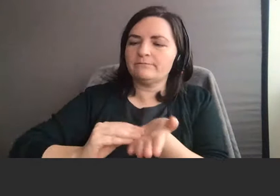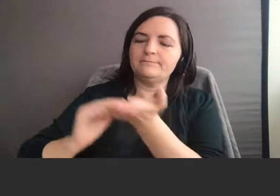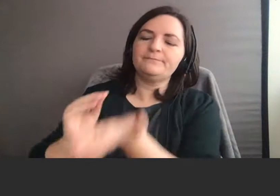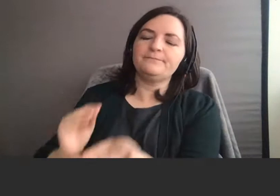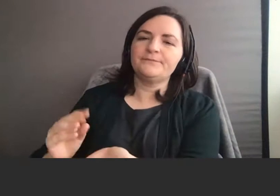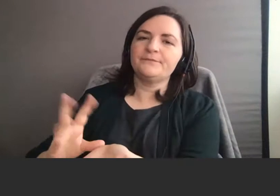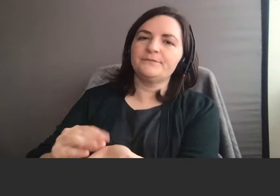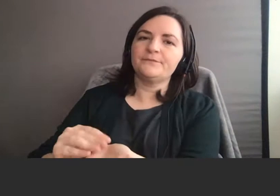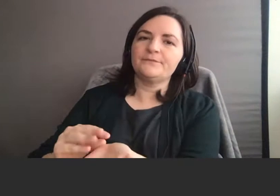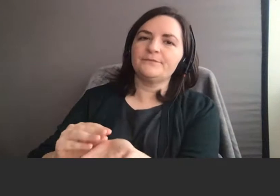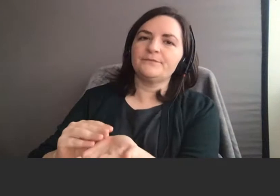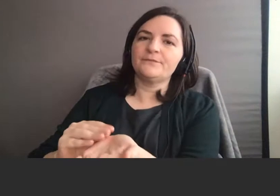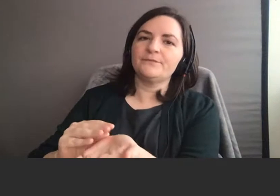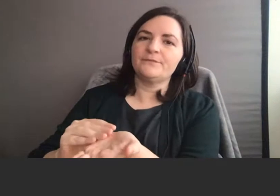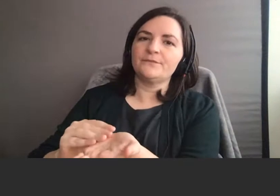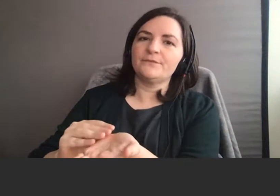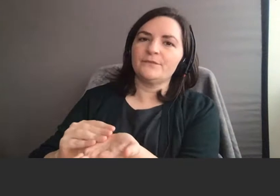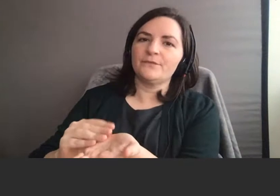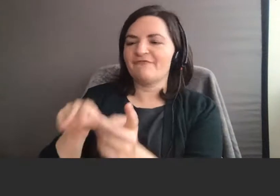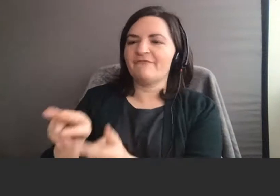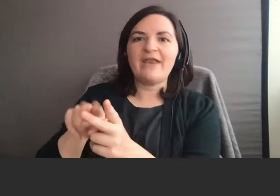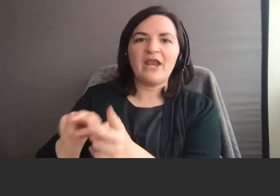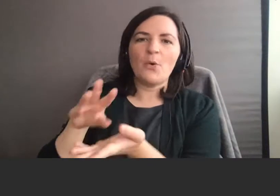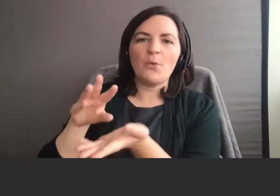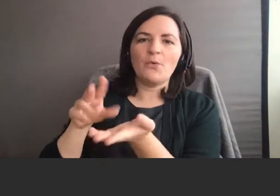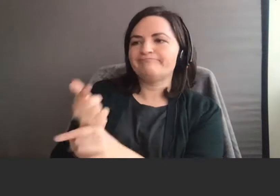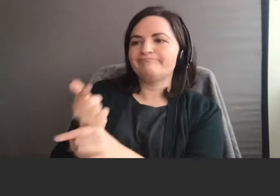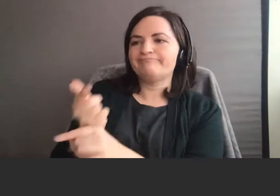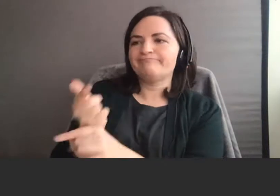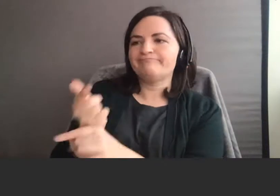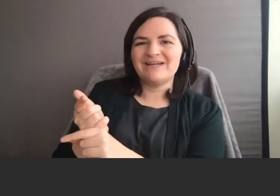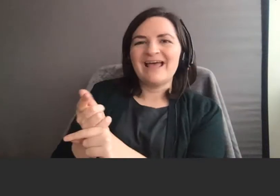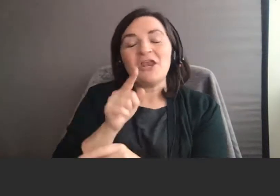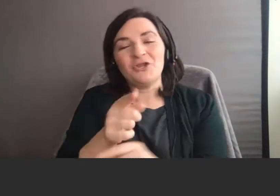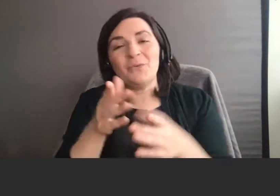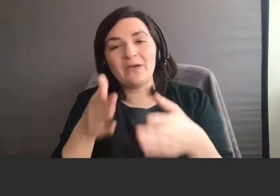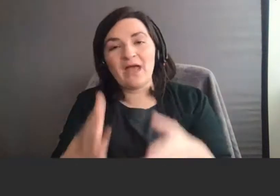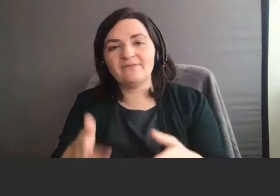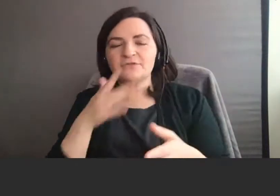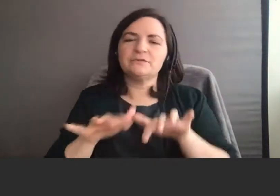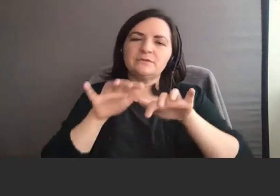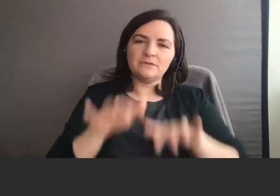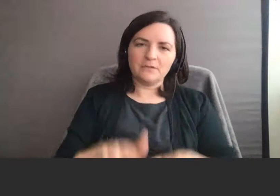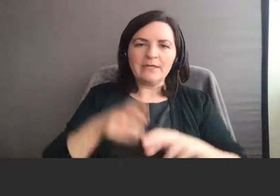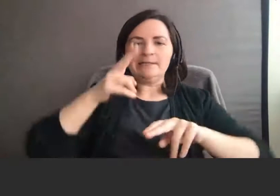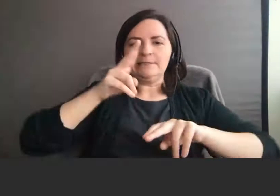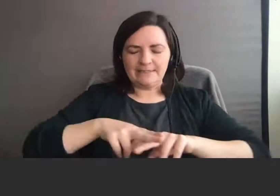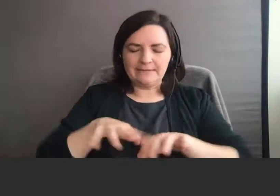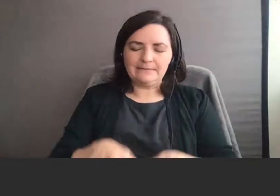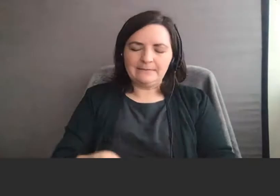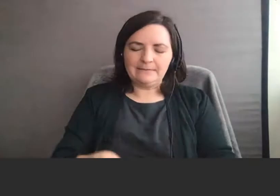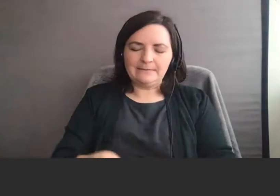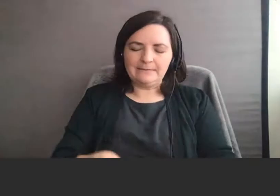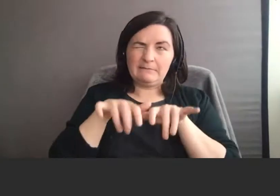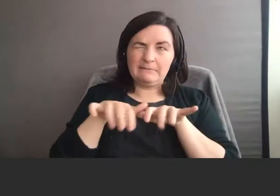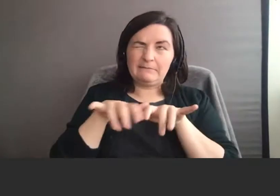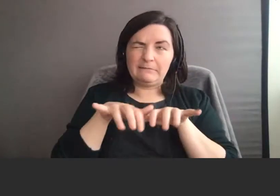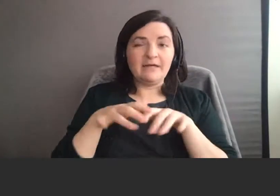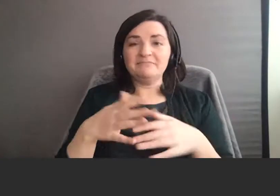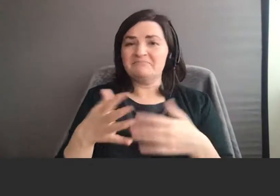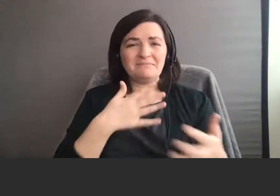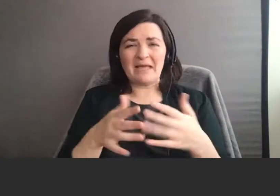and transcribe what your interviewee has said. And there's a problem with that. It takes a long time to transcribe. Even a short